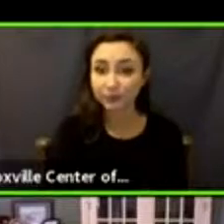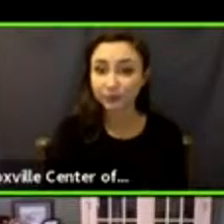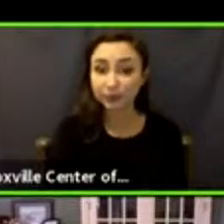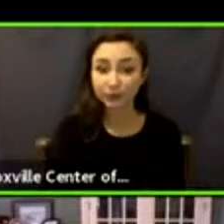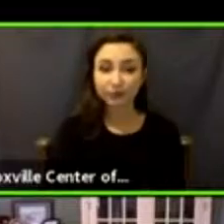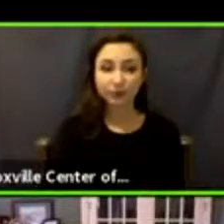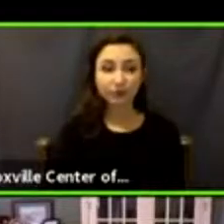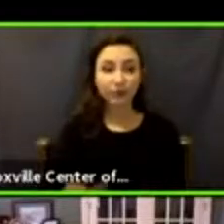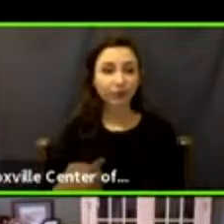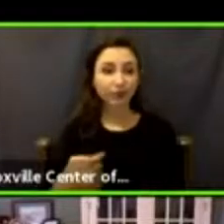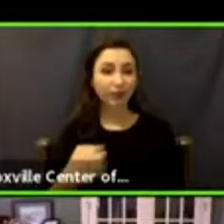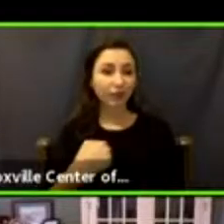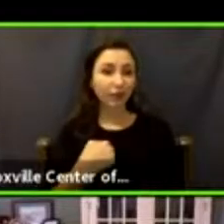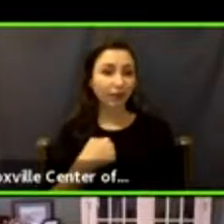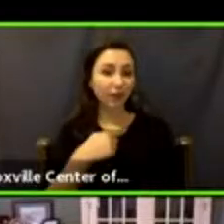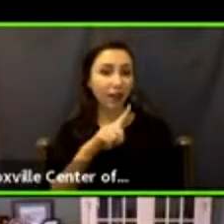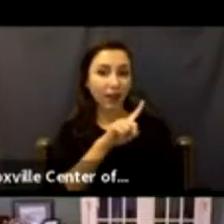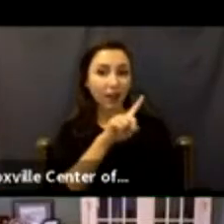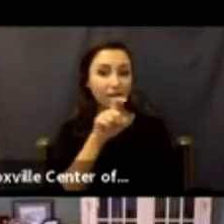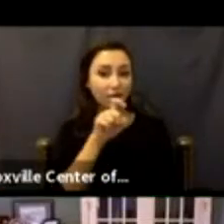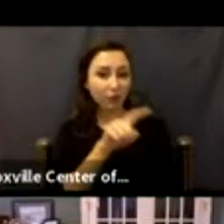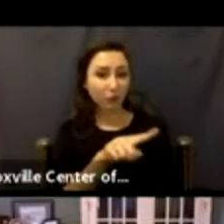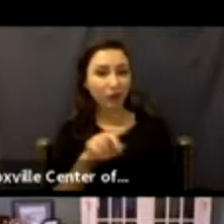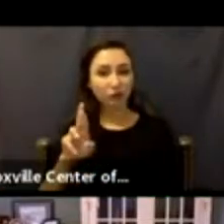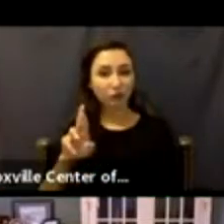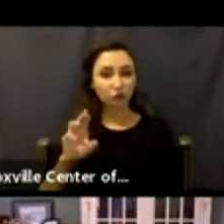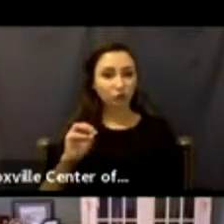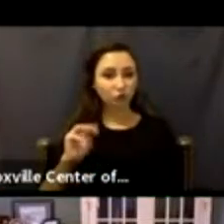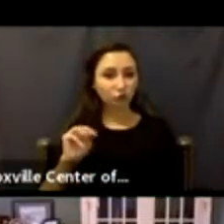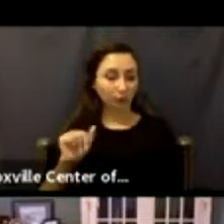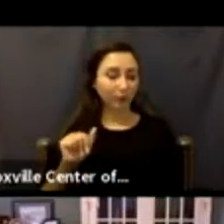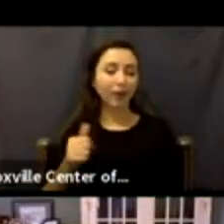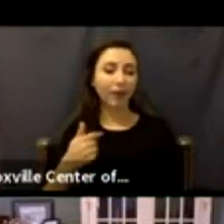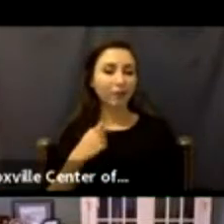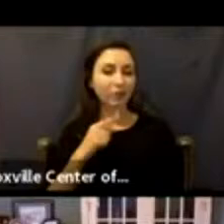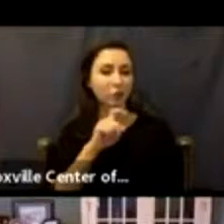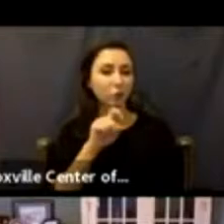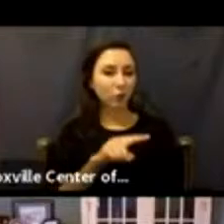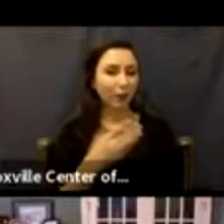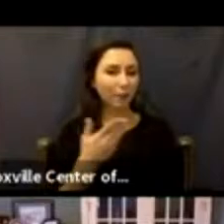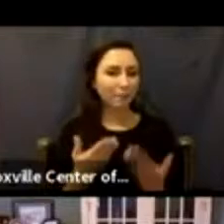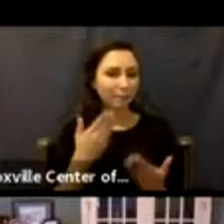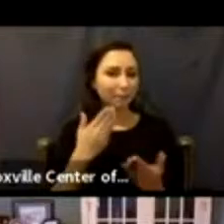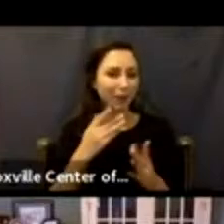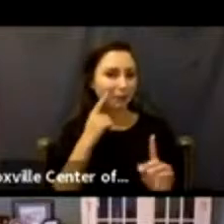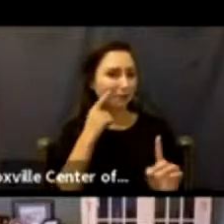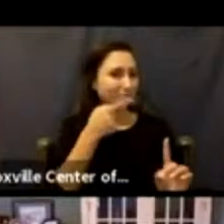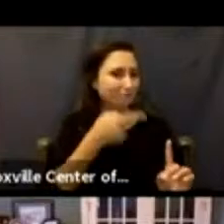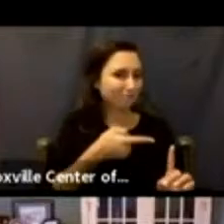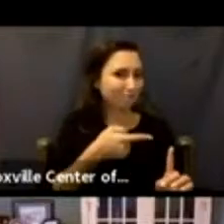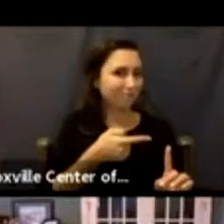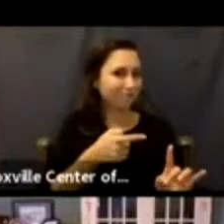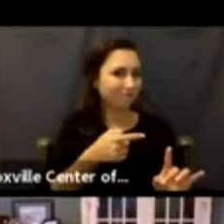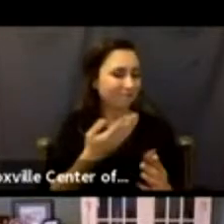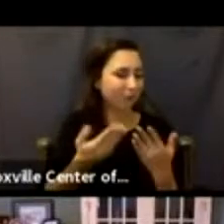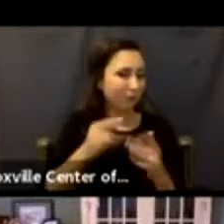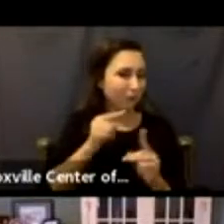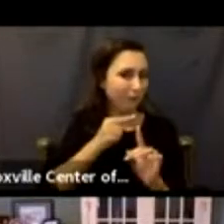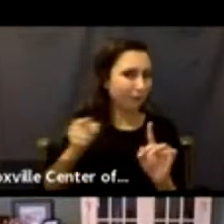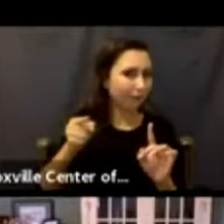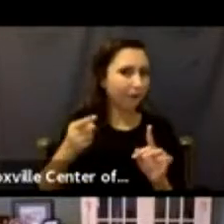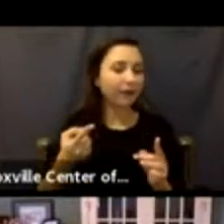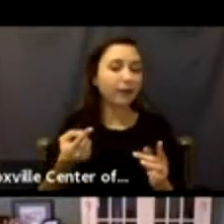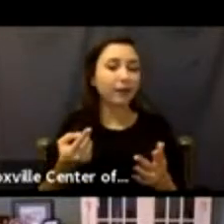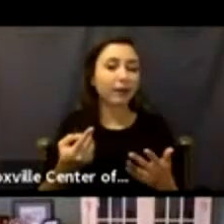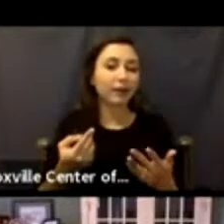I have a question that might be slightly off topic, but also might be in line with everything. We had